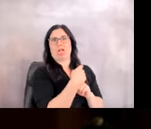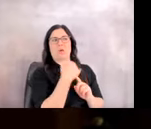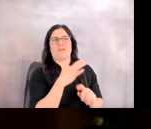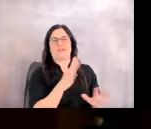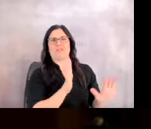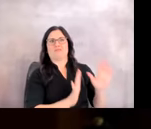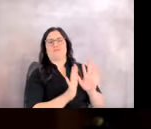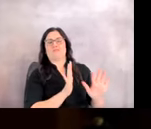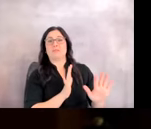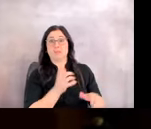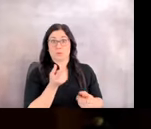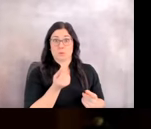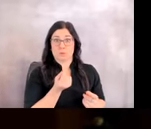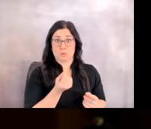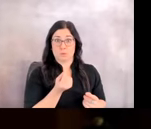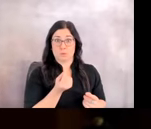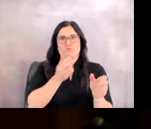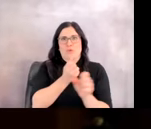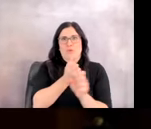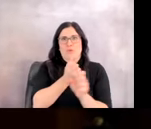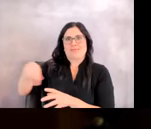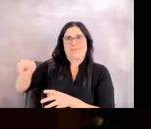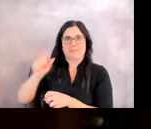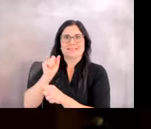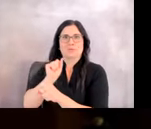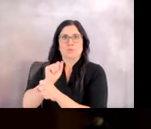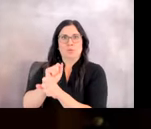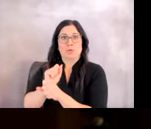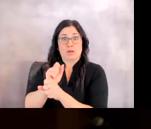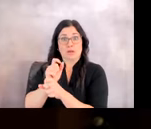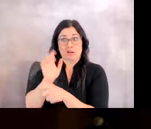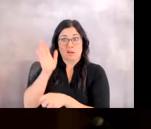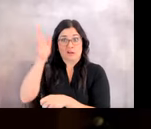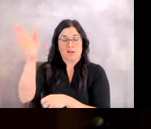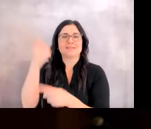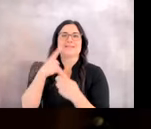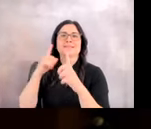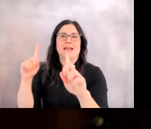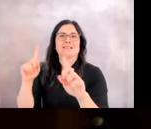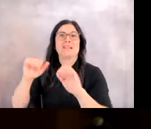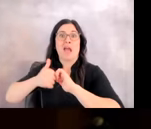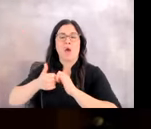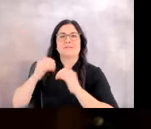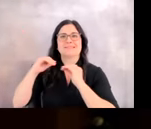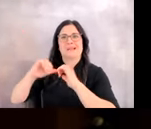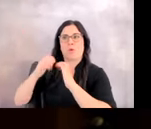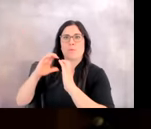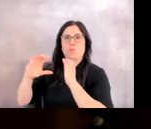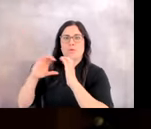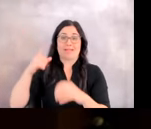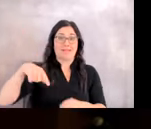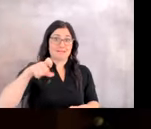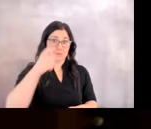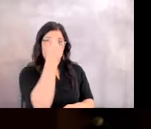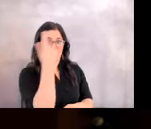I'm preparing them to succeed in the workplace. And for that reason, they need to